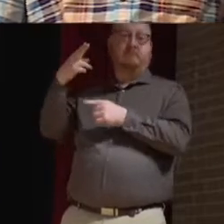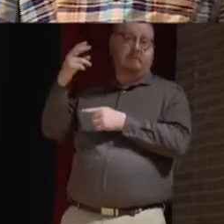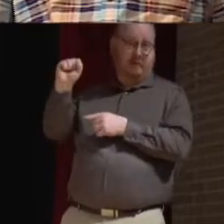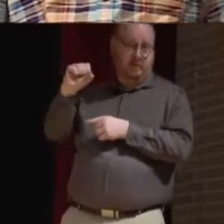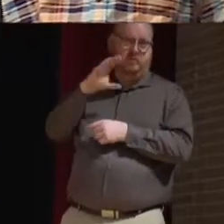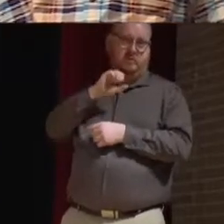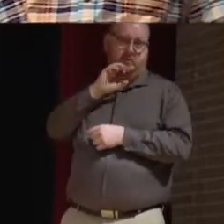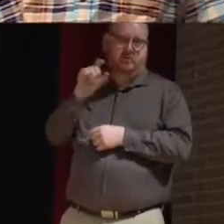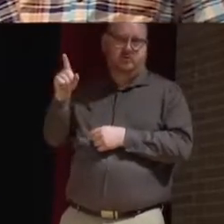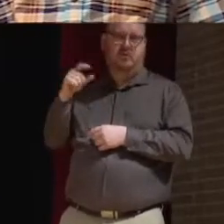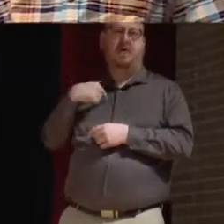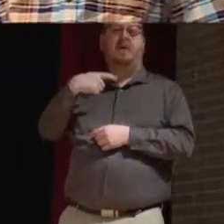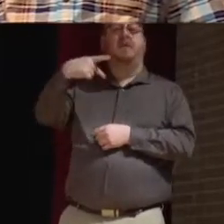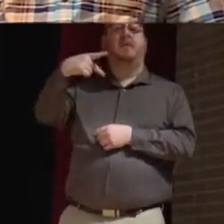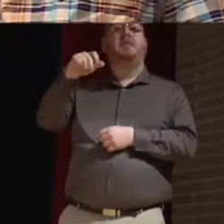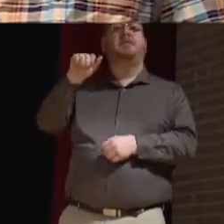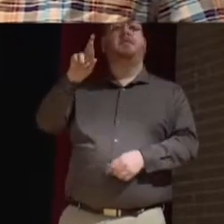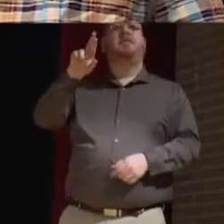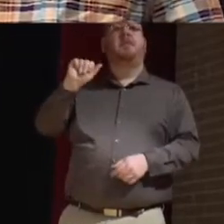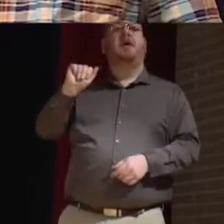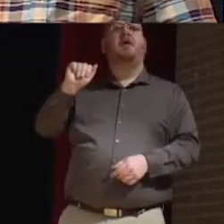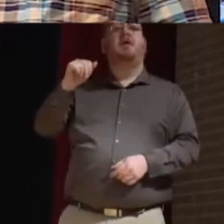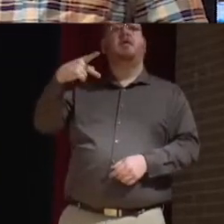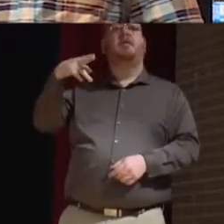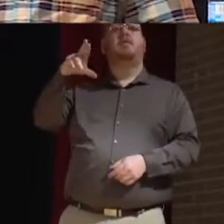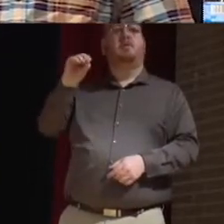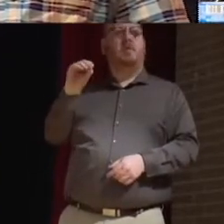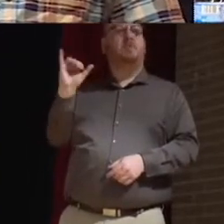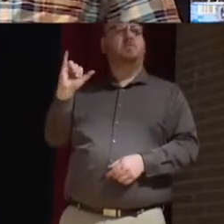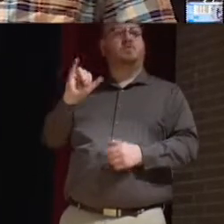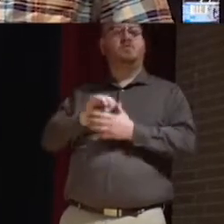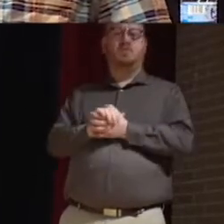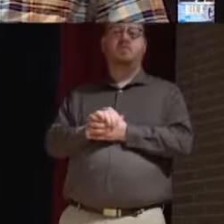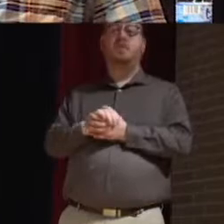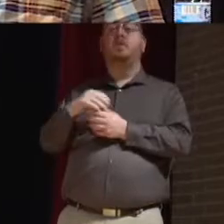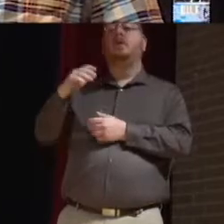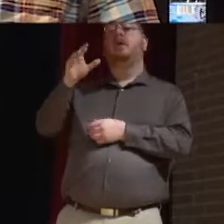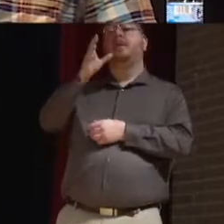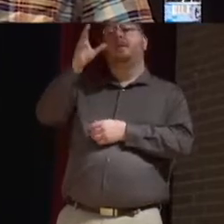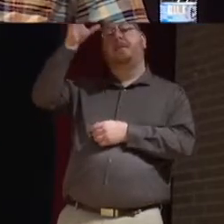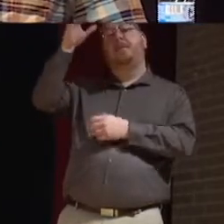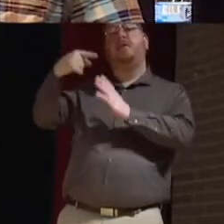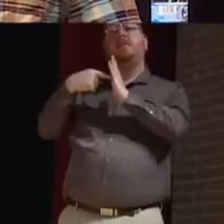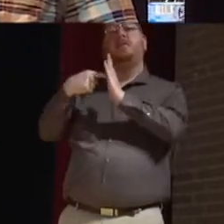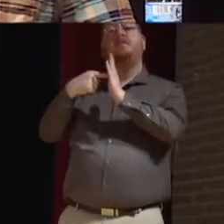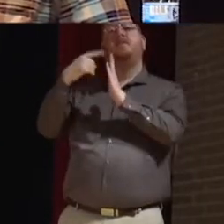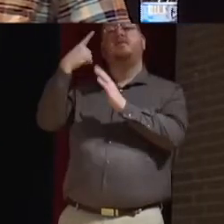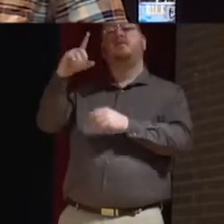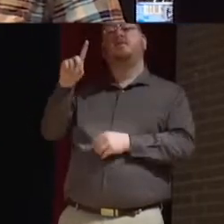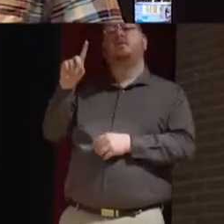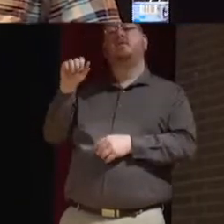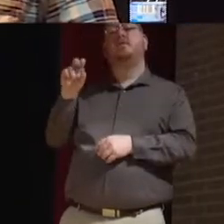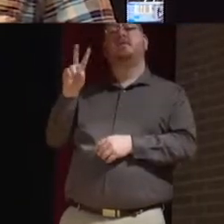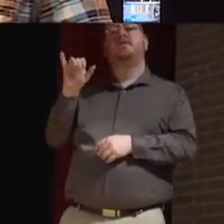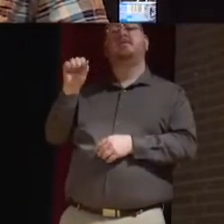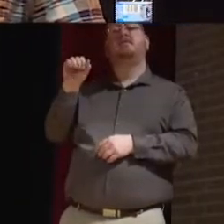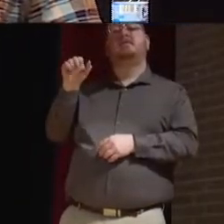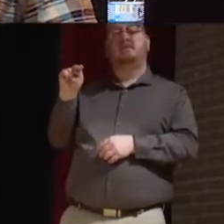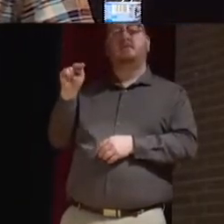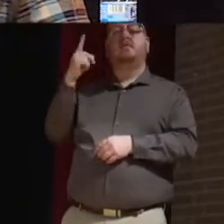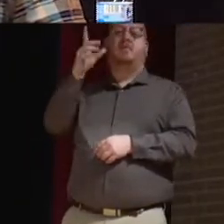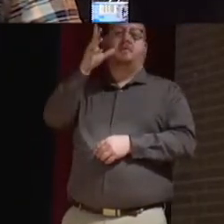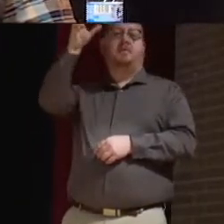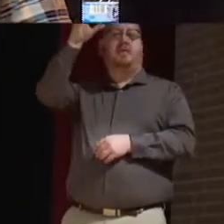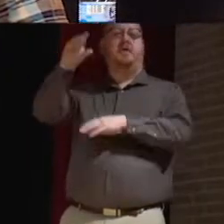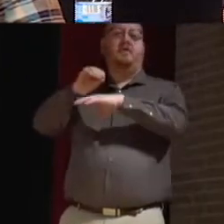also a paraprofessional in the district and a parent representative for Davison for the Parent Advisory Committee in